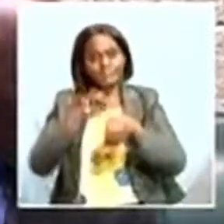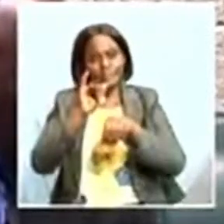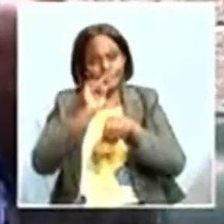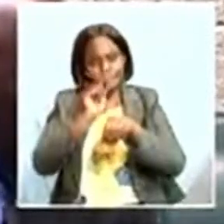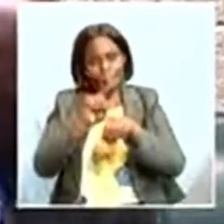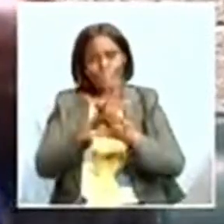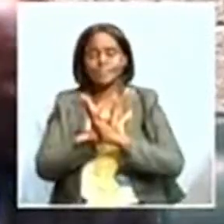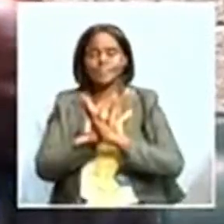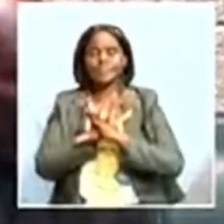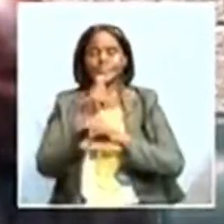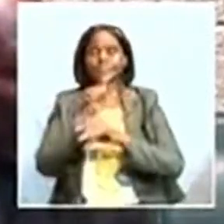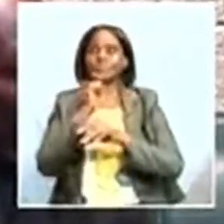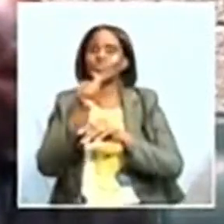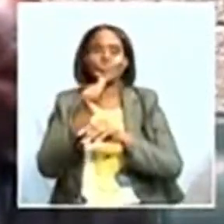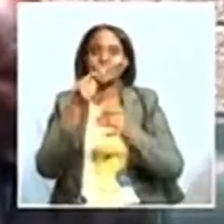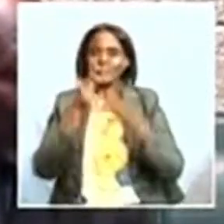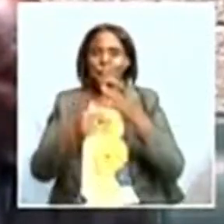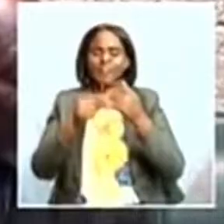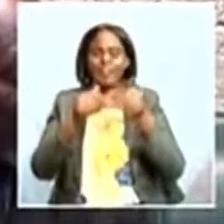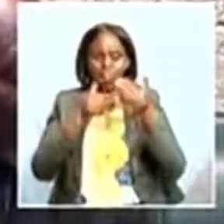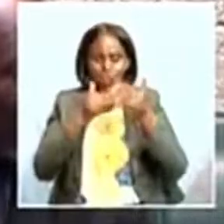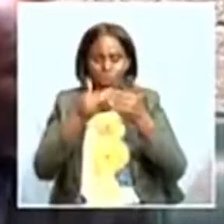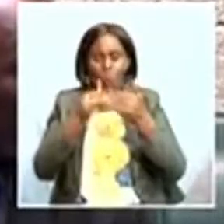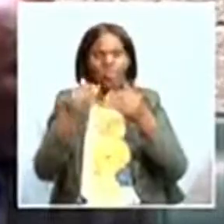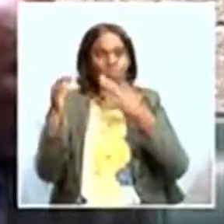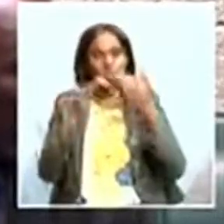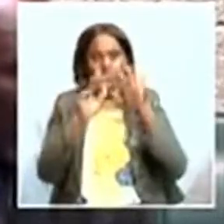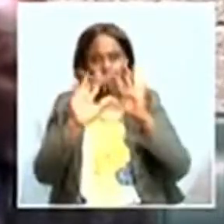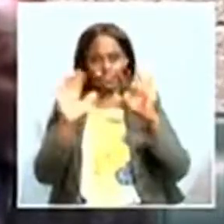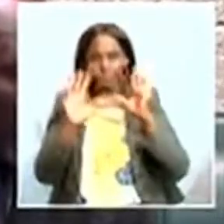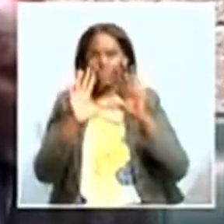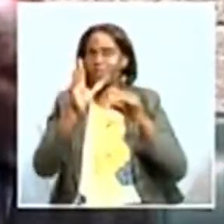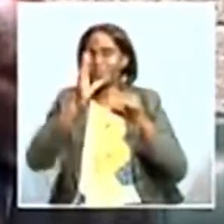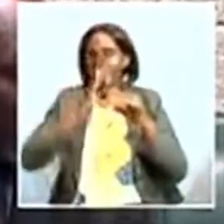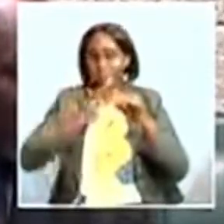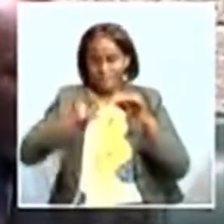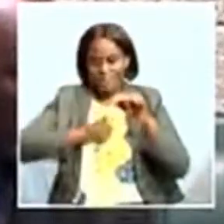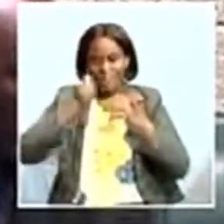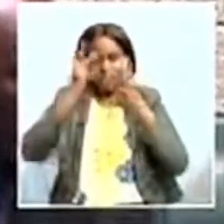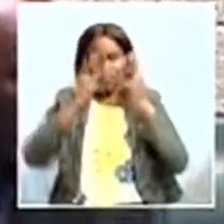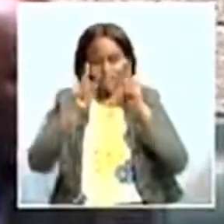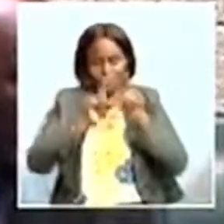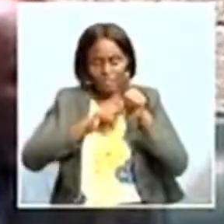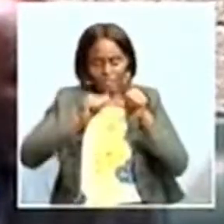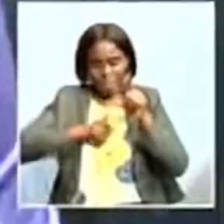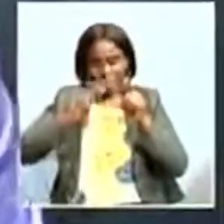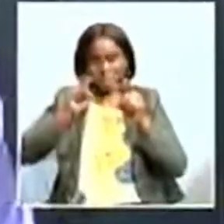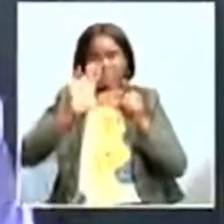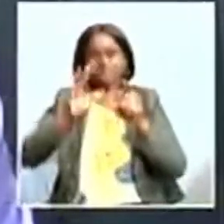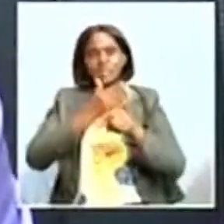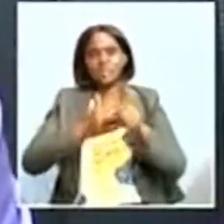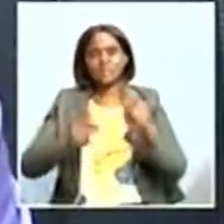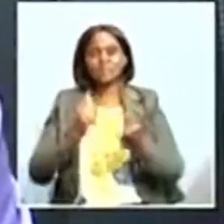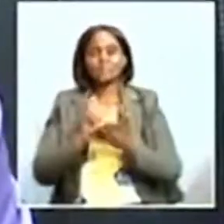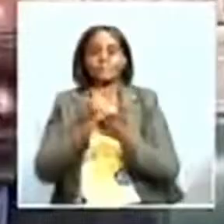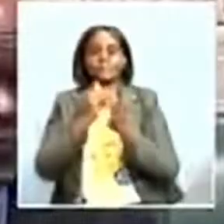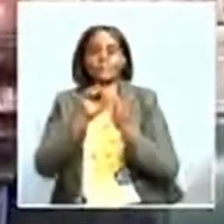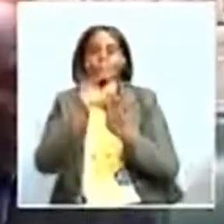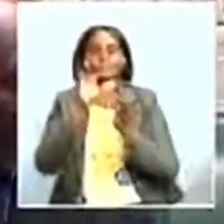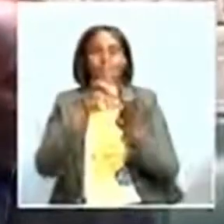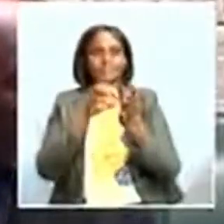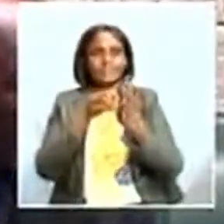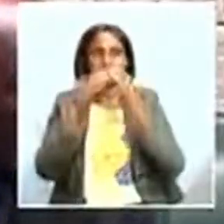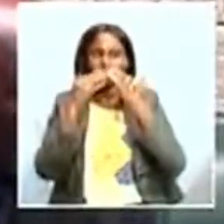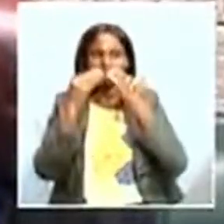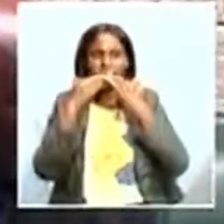that Zambia is not heading for war. Madam Speaker, we are so concerned and we need your serious indulgence in this matter. Thank you.